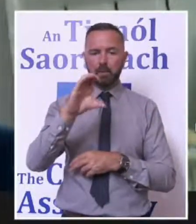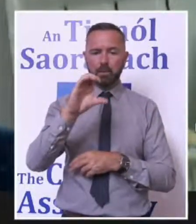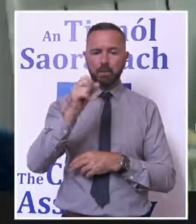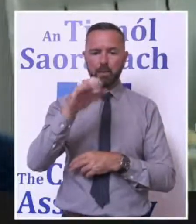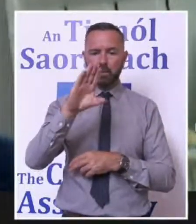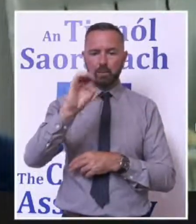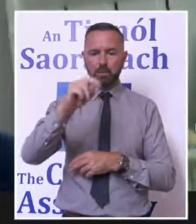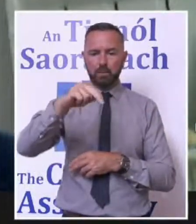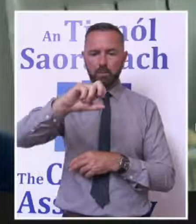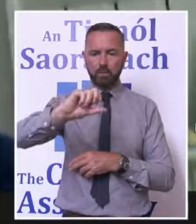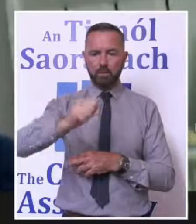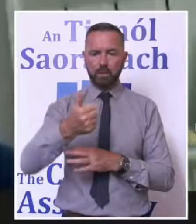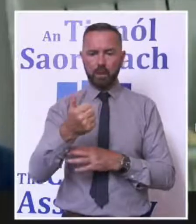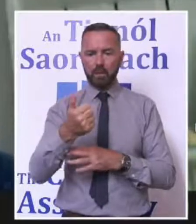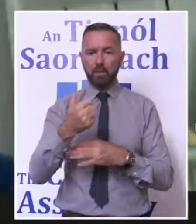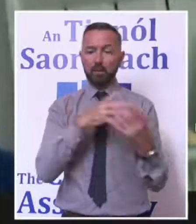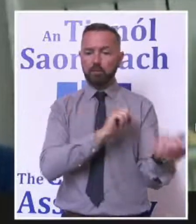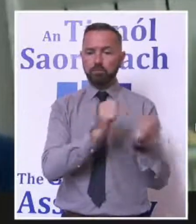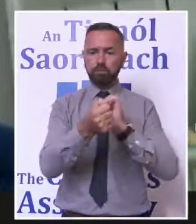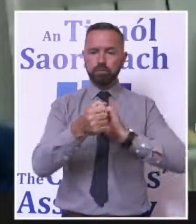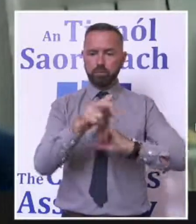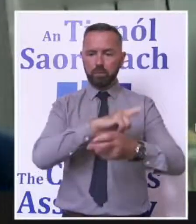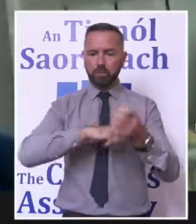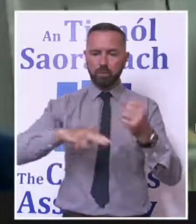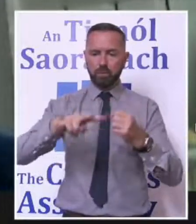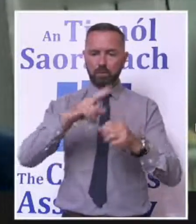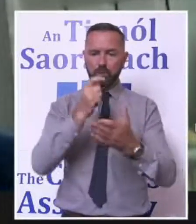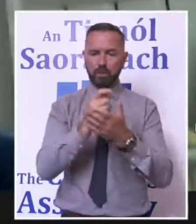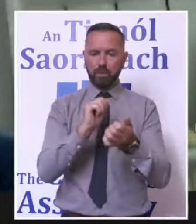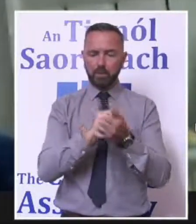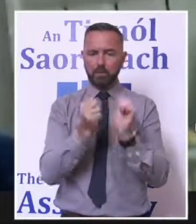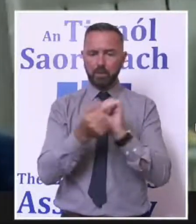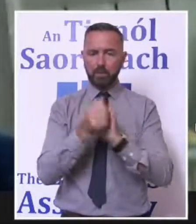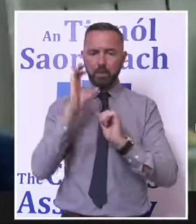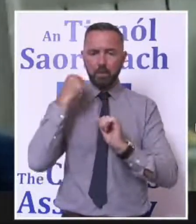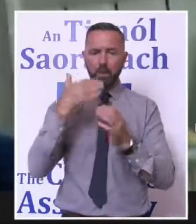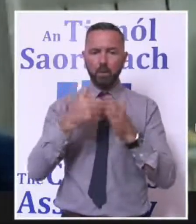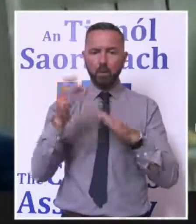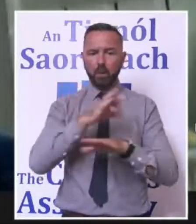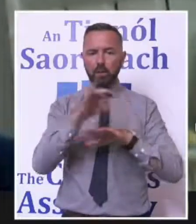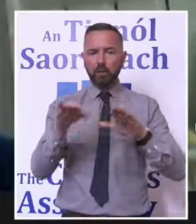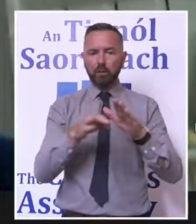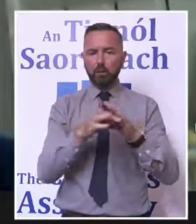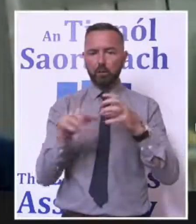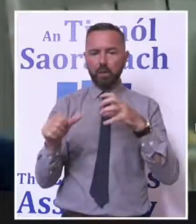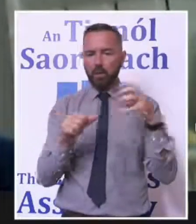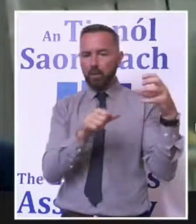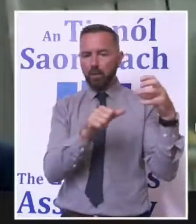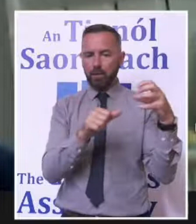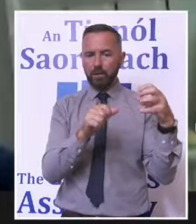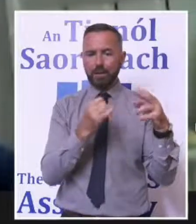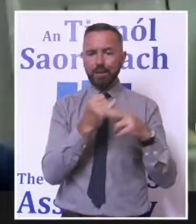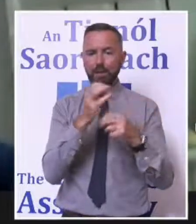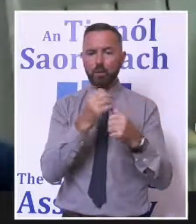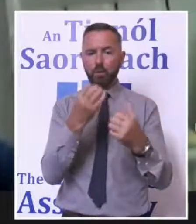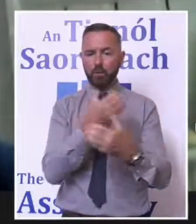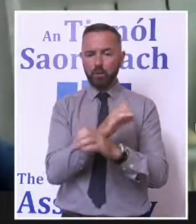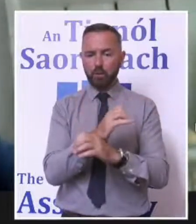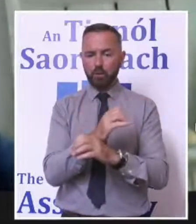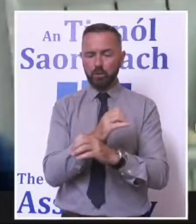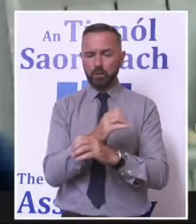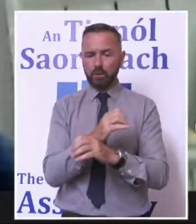moved and migrated over time, because what state authorities and regional authorities in other countries, and I have to